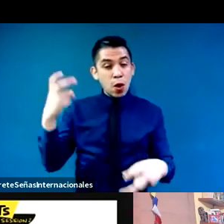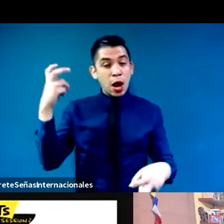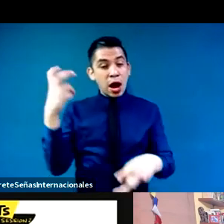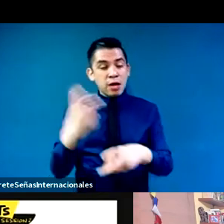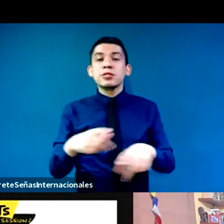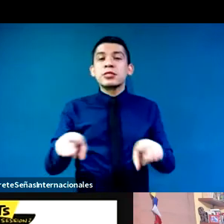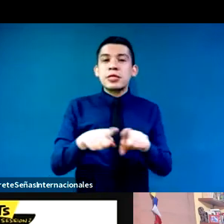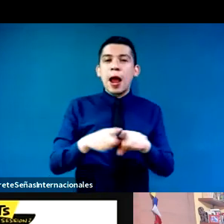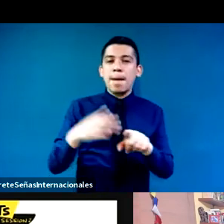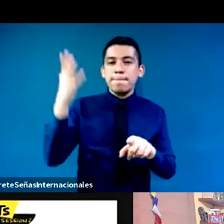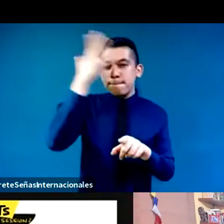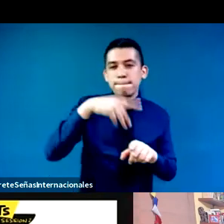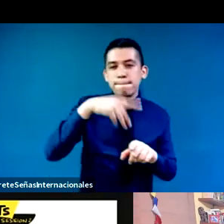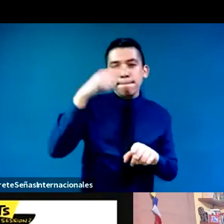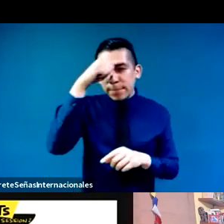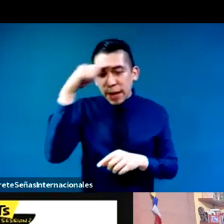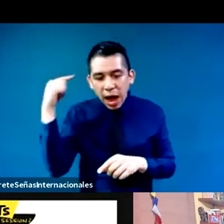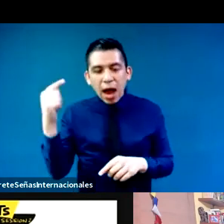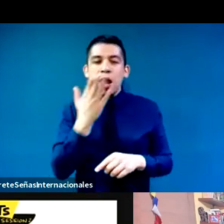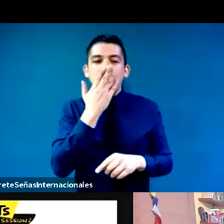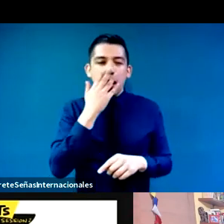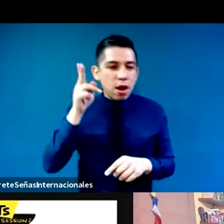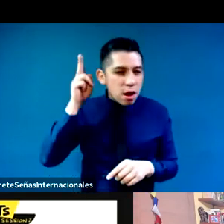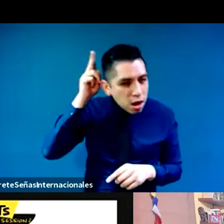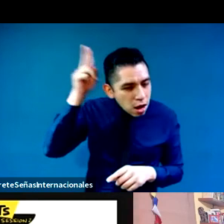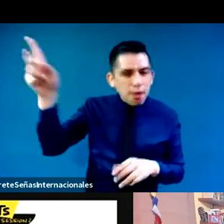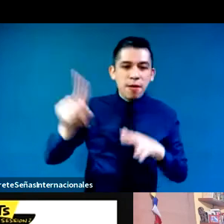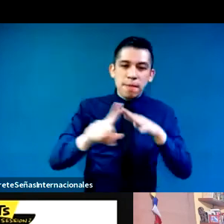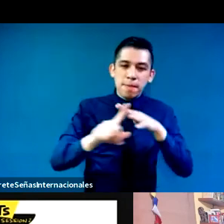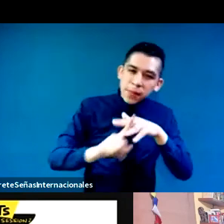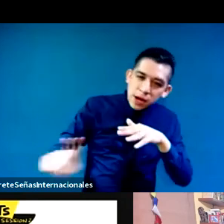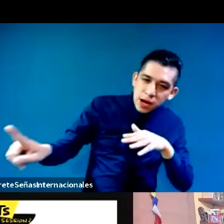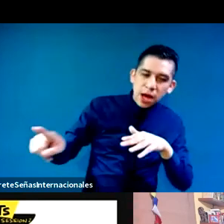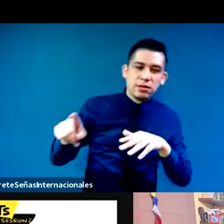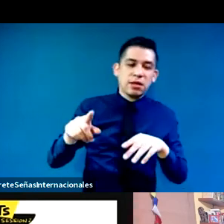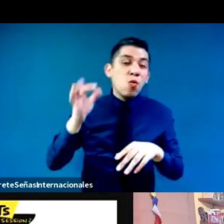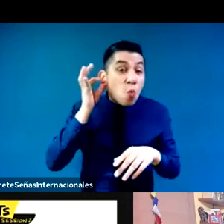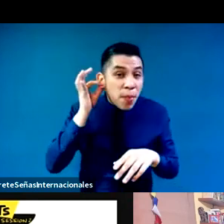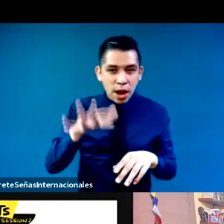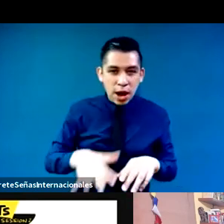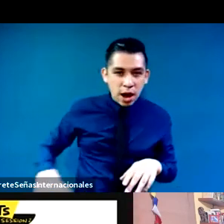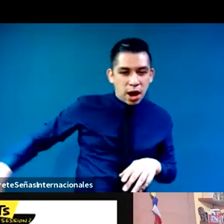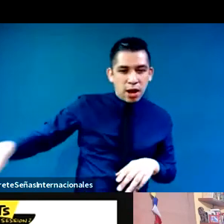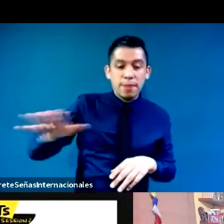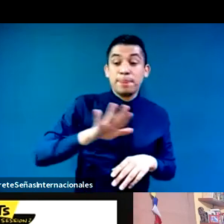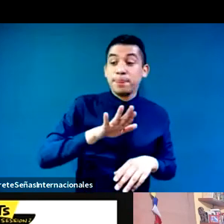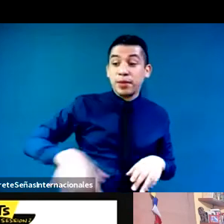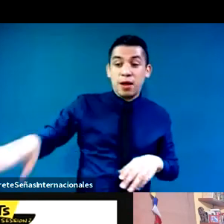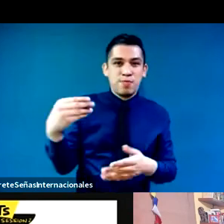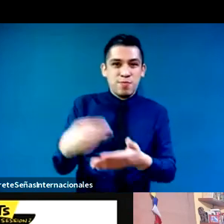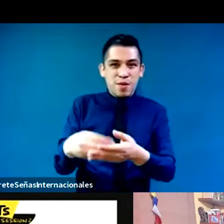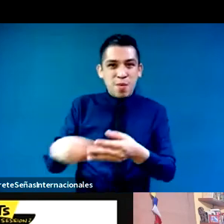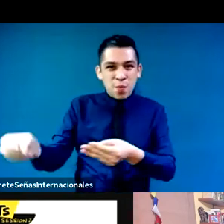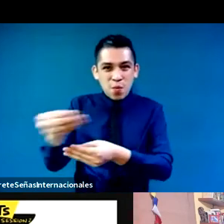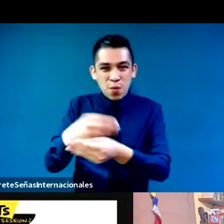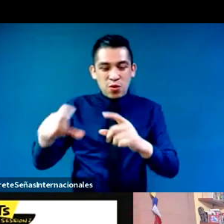informal or precarious employment. Over 126 million women work in the informal sector